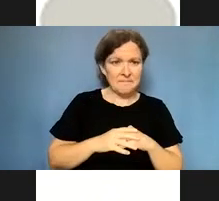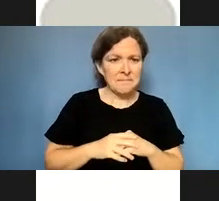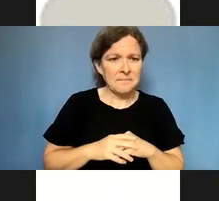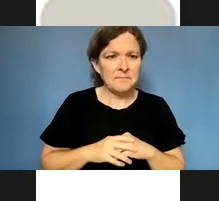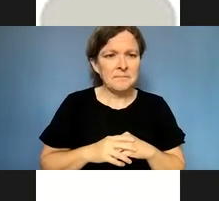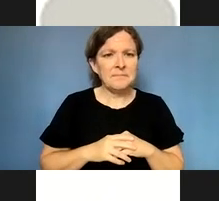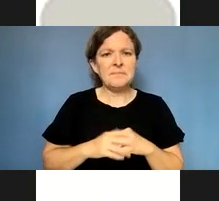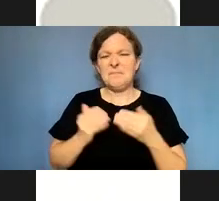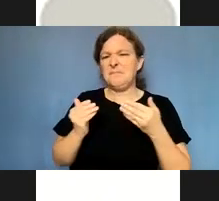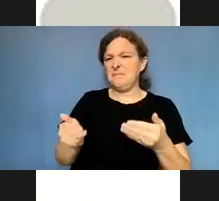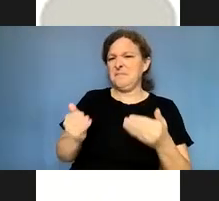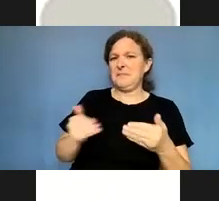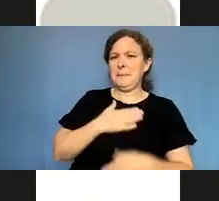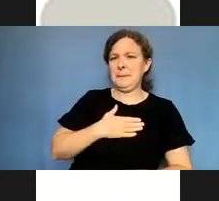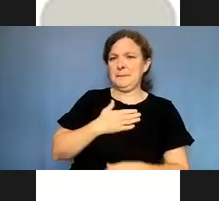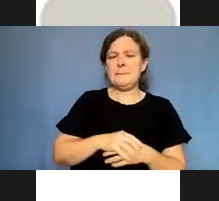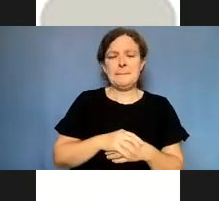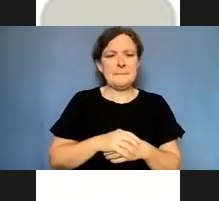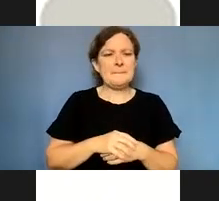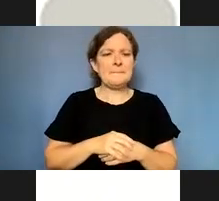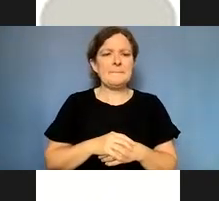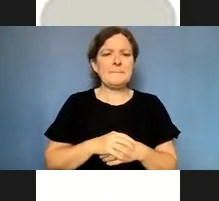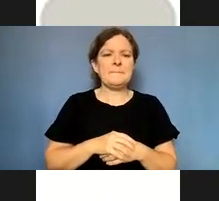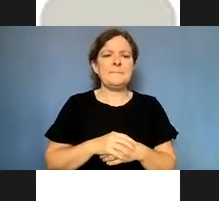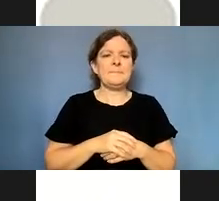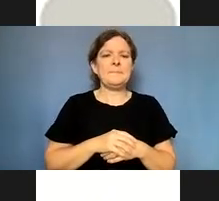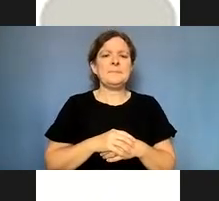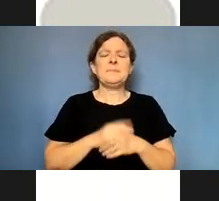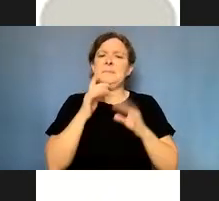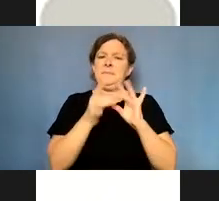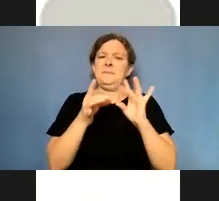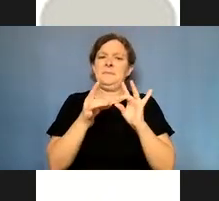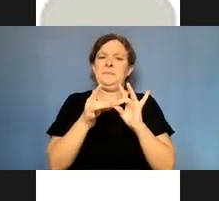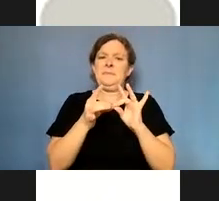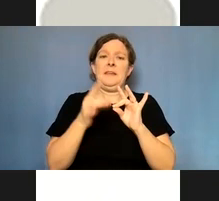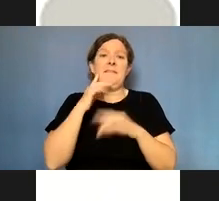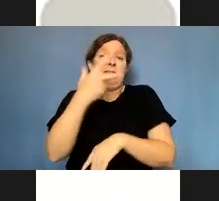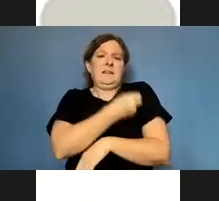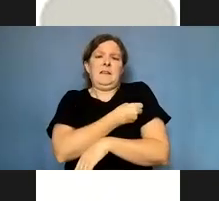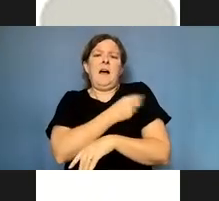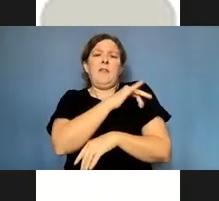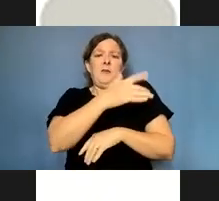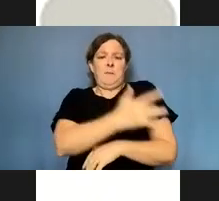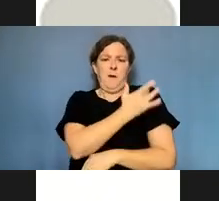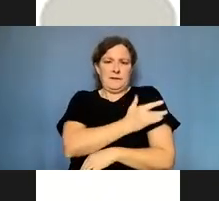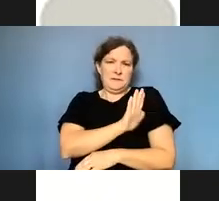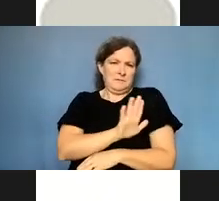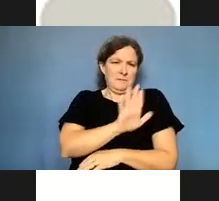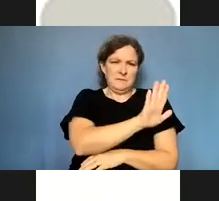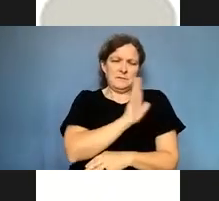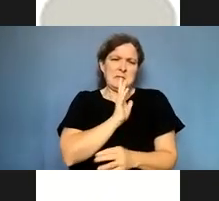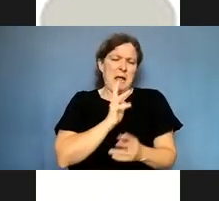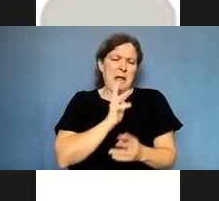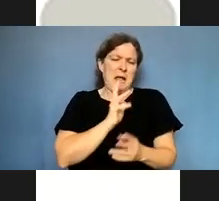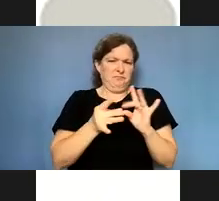Yes. Okay. I want to very briefly mention out-of-province vaccinations. I already have spoken to it, so I'll move on quickly from this.